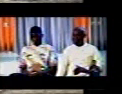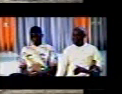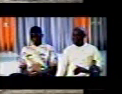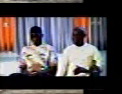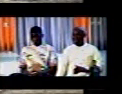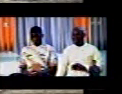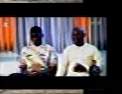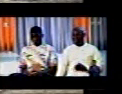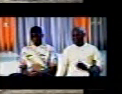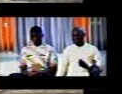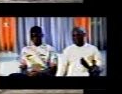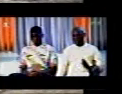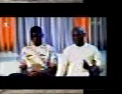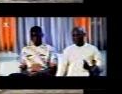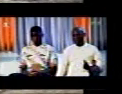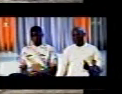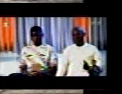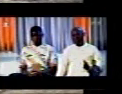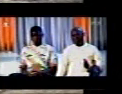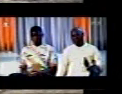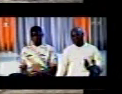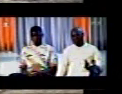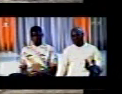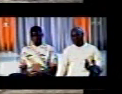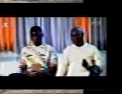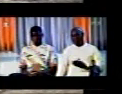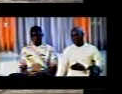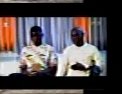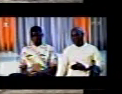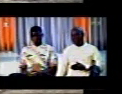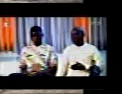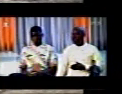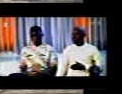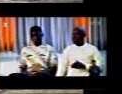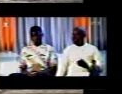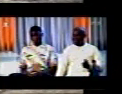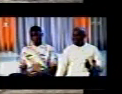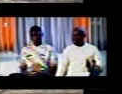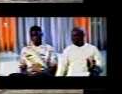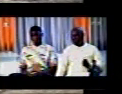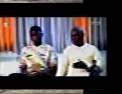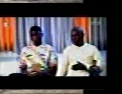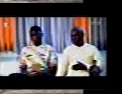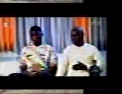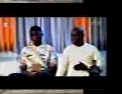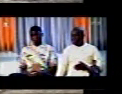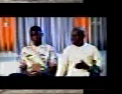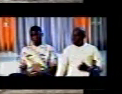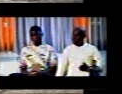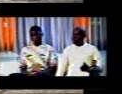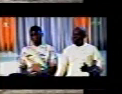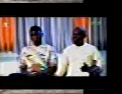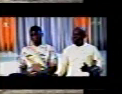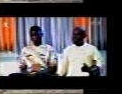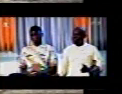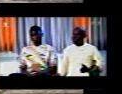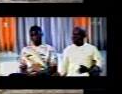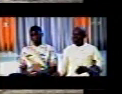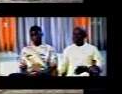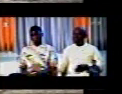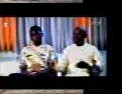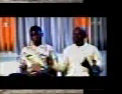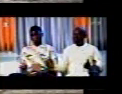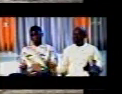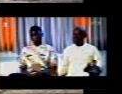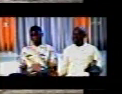imprison you. I imprison you. I imprison you. I imprison you. In the name of Jesus. In